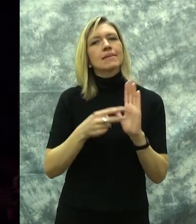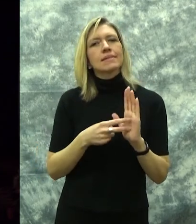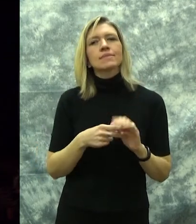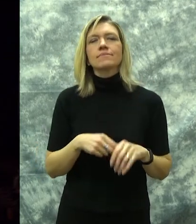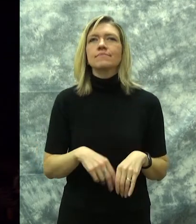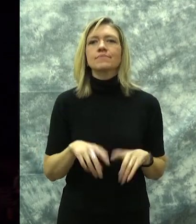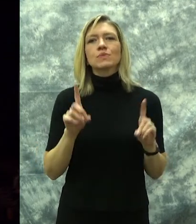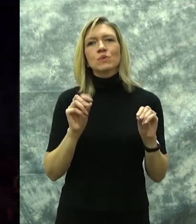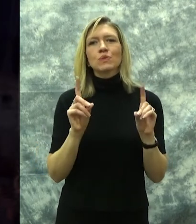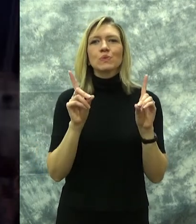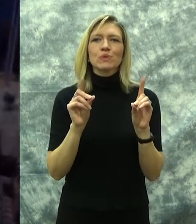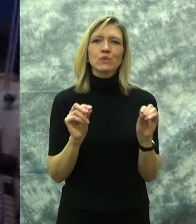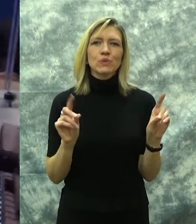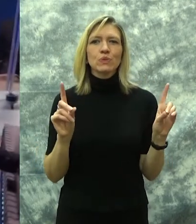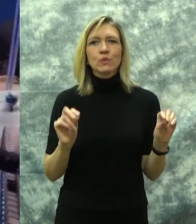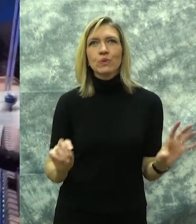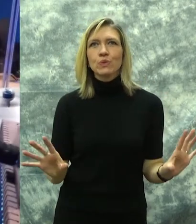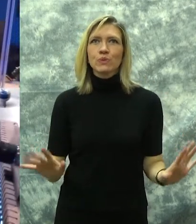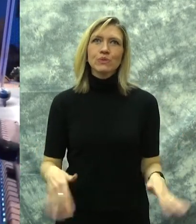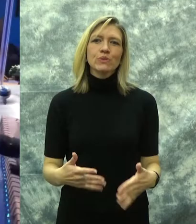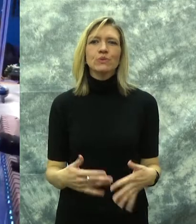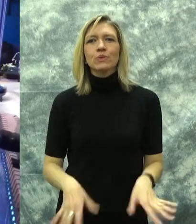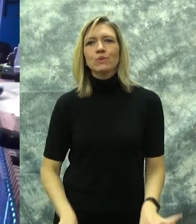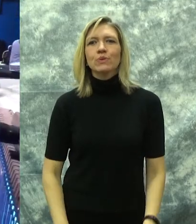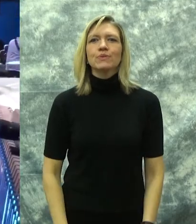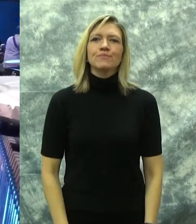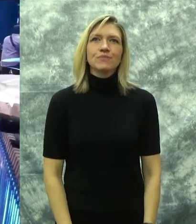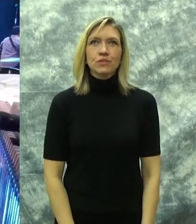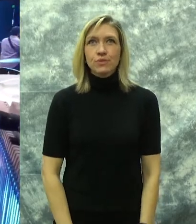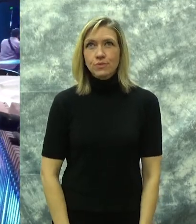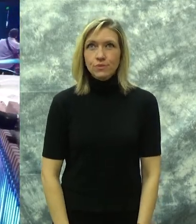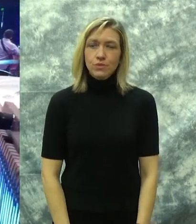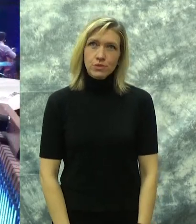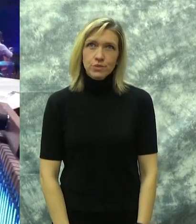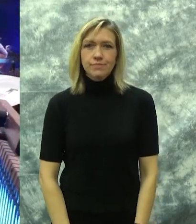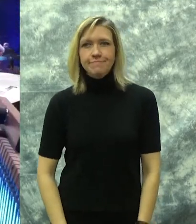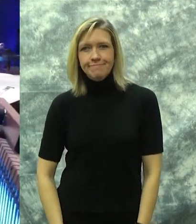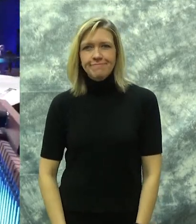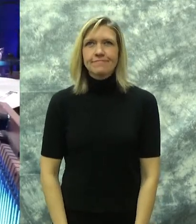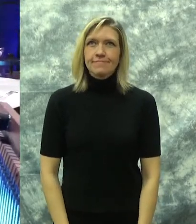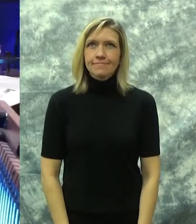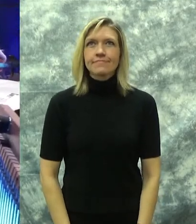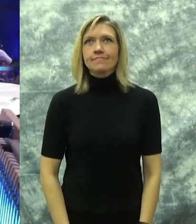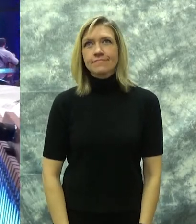Do do do do do do do do do do